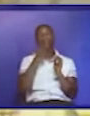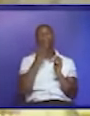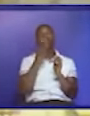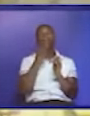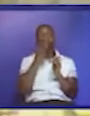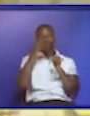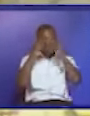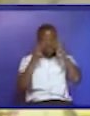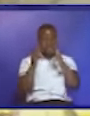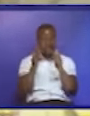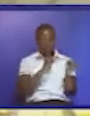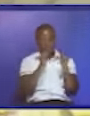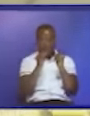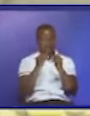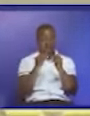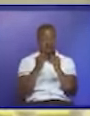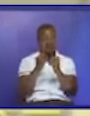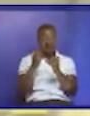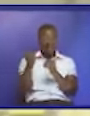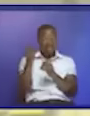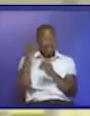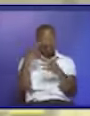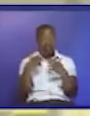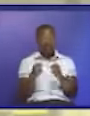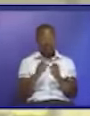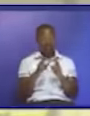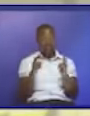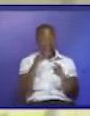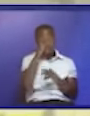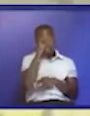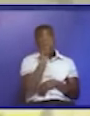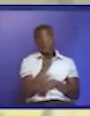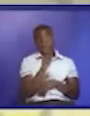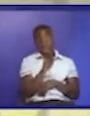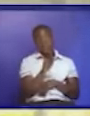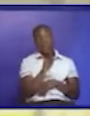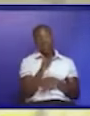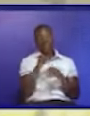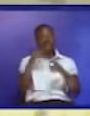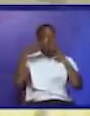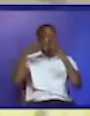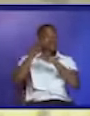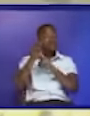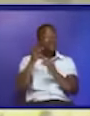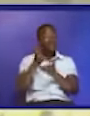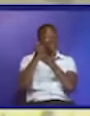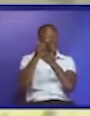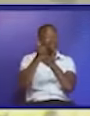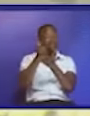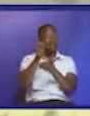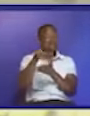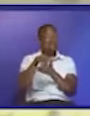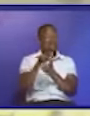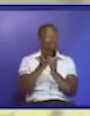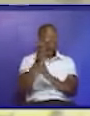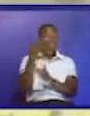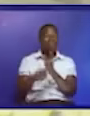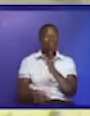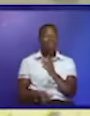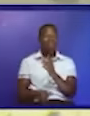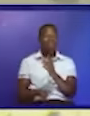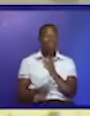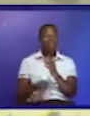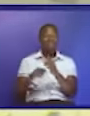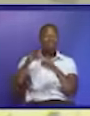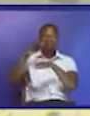dominion principle. So man, please listen. Prophetic intercession is predicated, number one, on